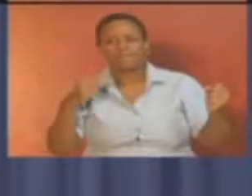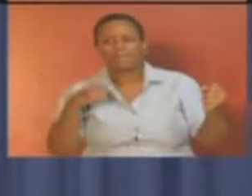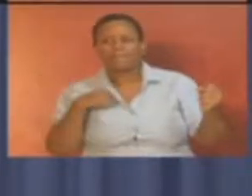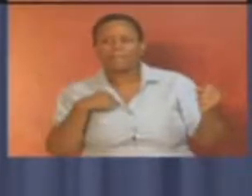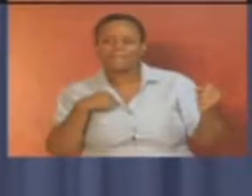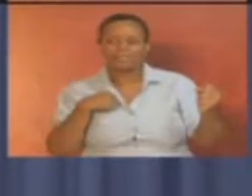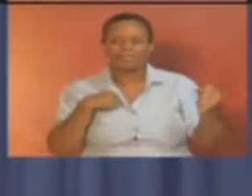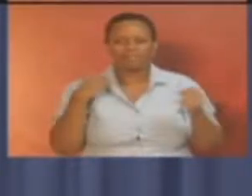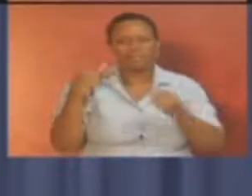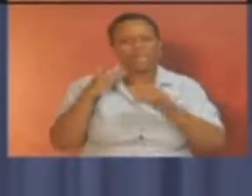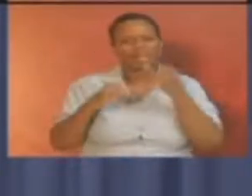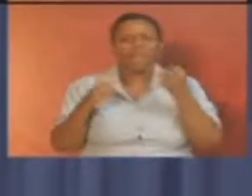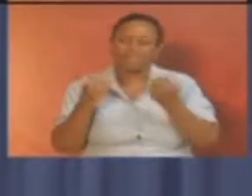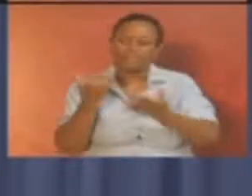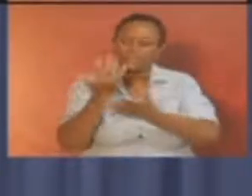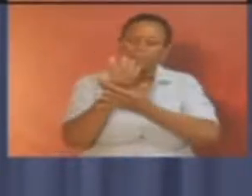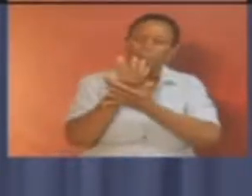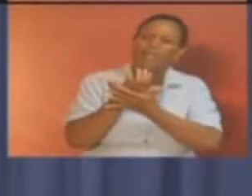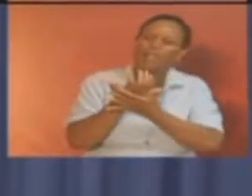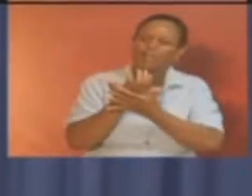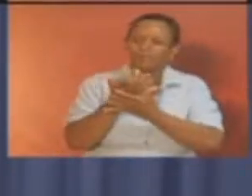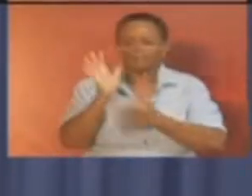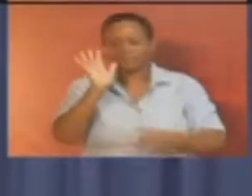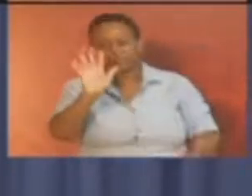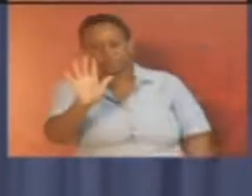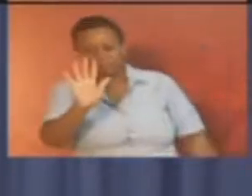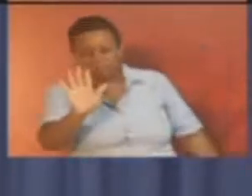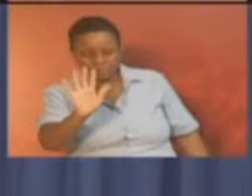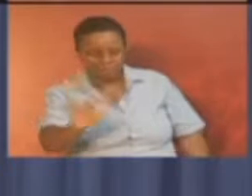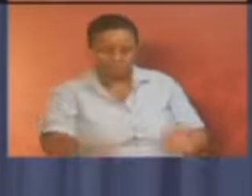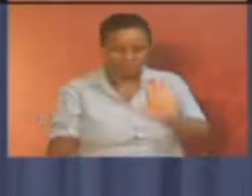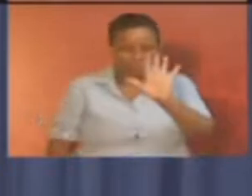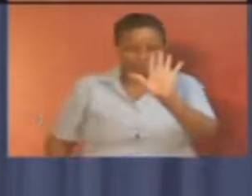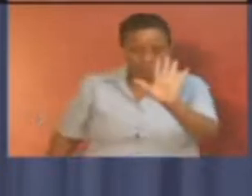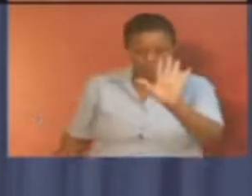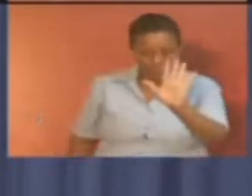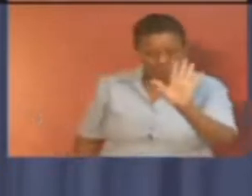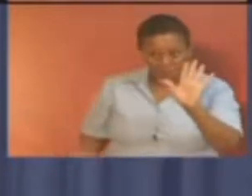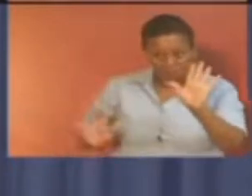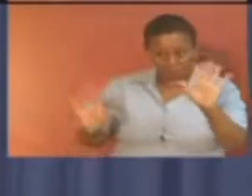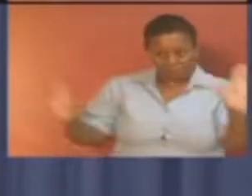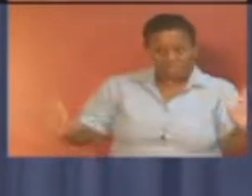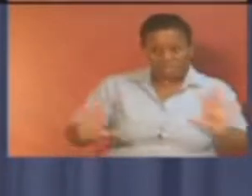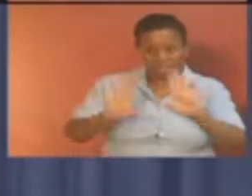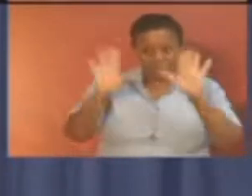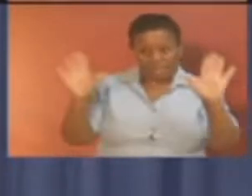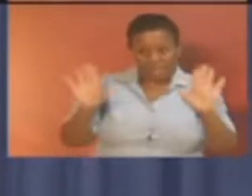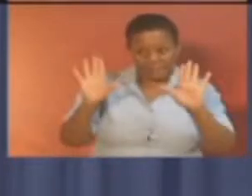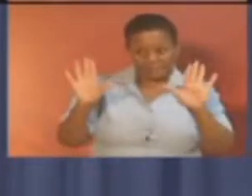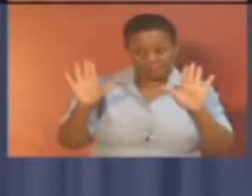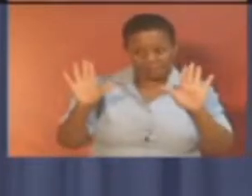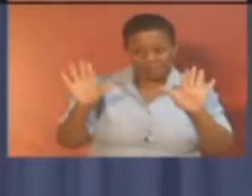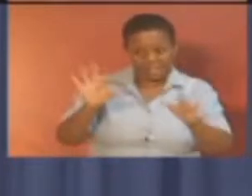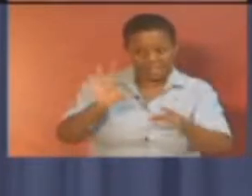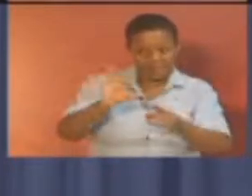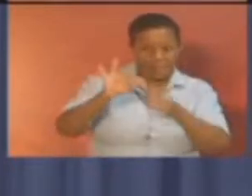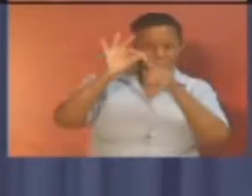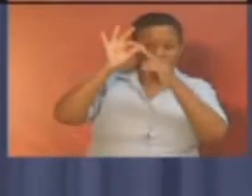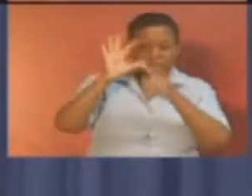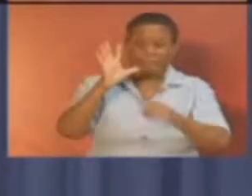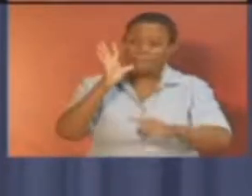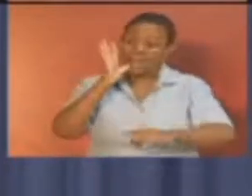last plea. Sunday is Mother's Day. And I want to reiterate what Dr. Trotman said.